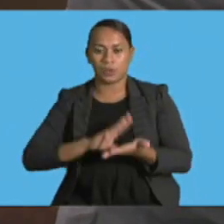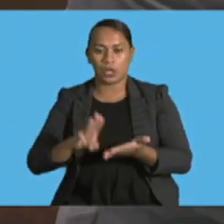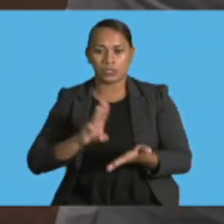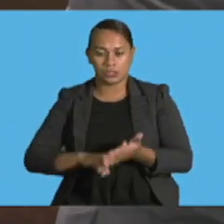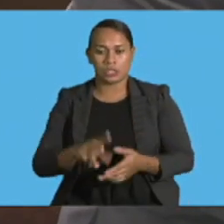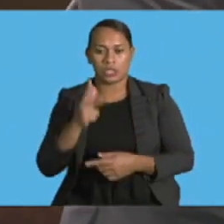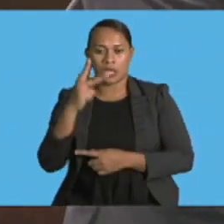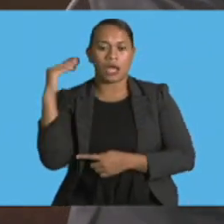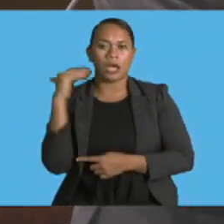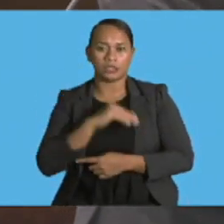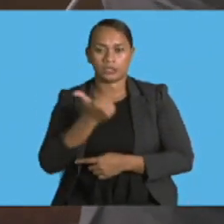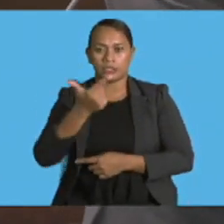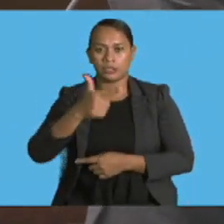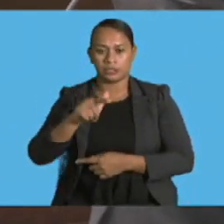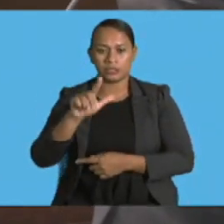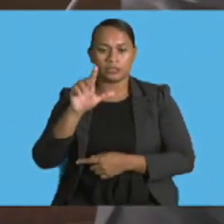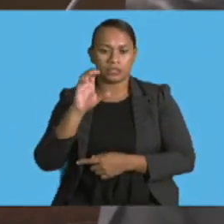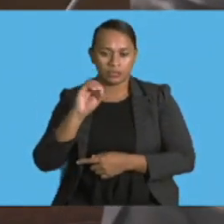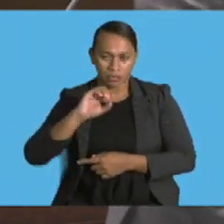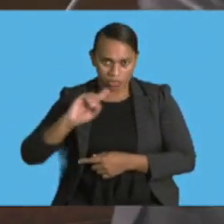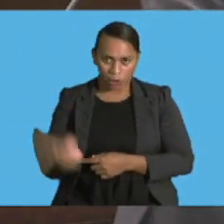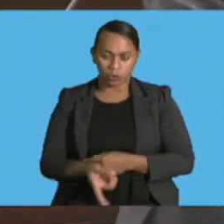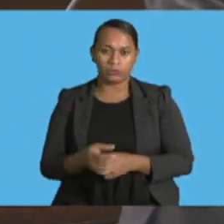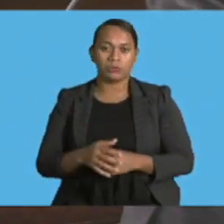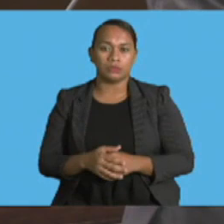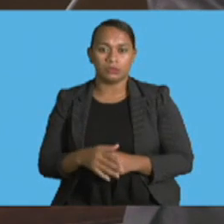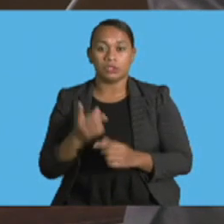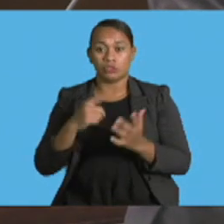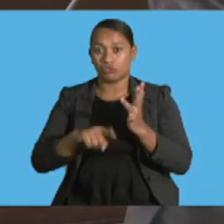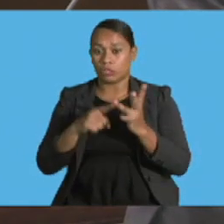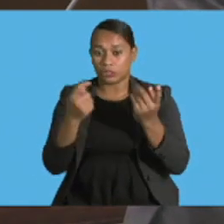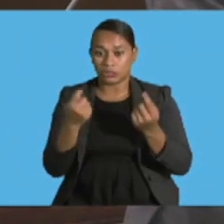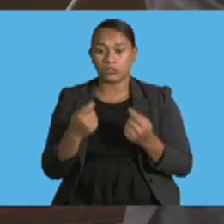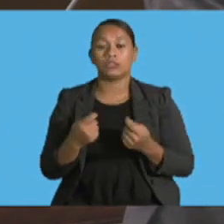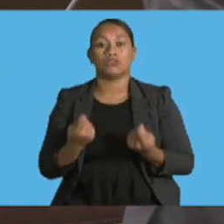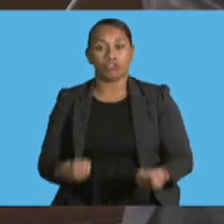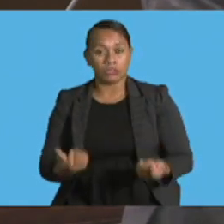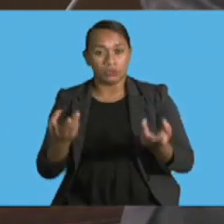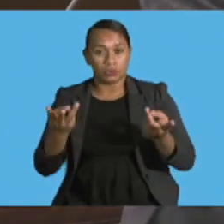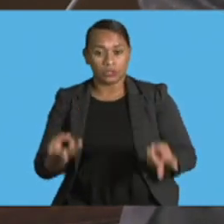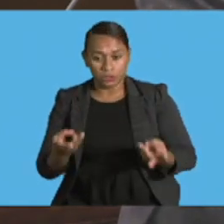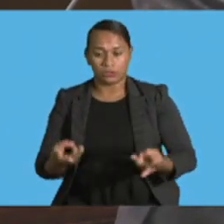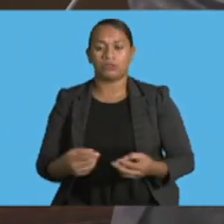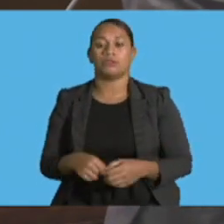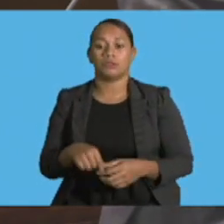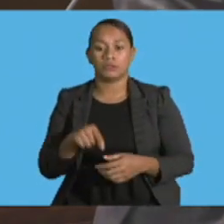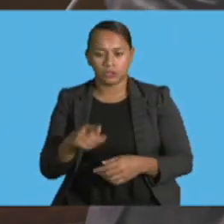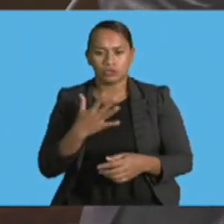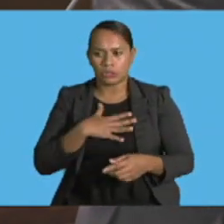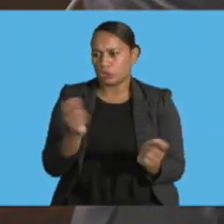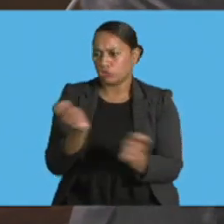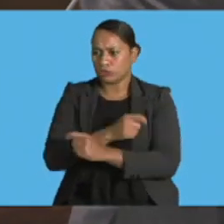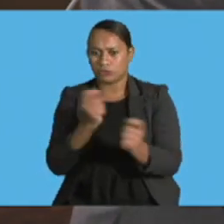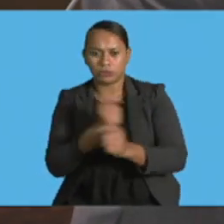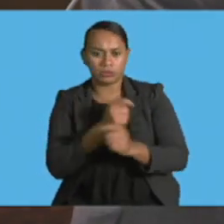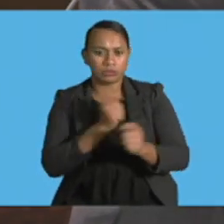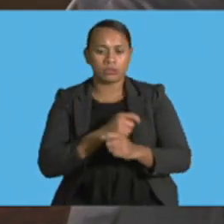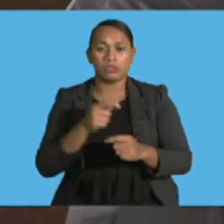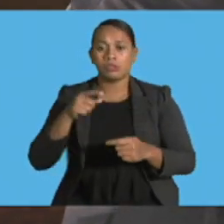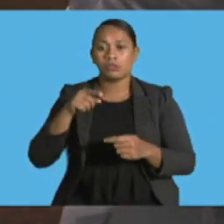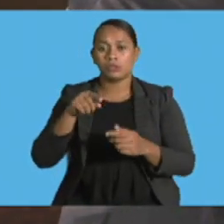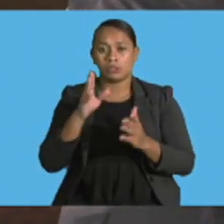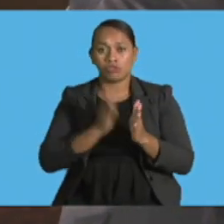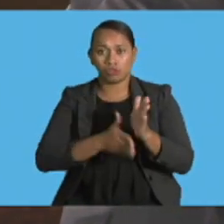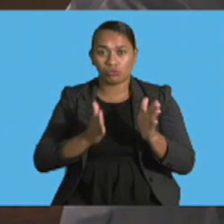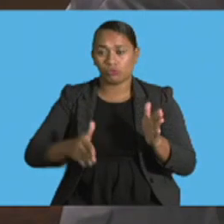1,870,000 tons, FSC undertook major upgrades at all the 3 mills before the beginning of crushing.